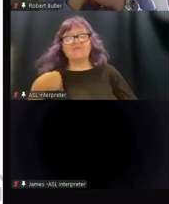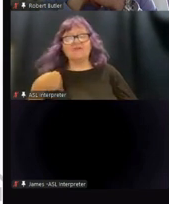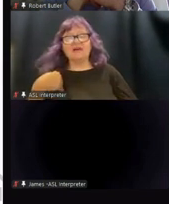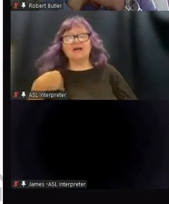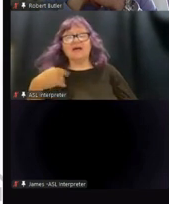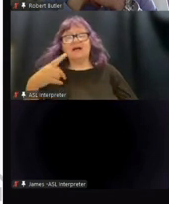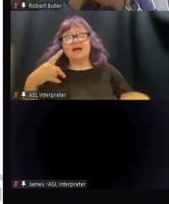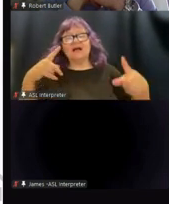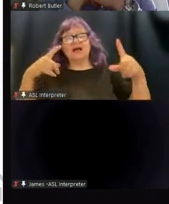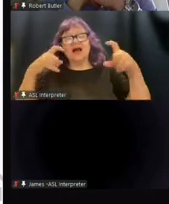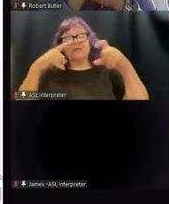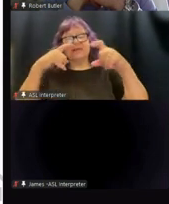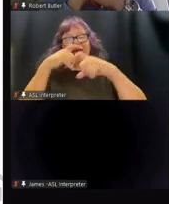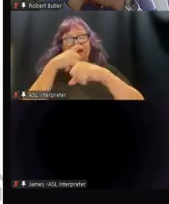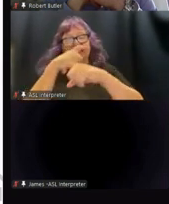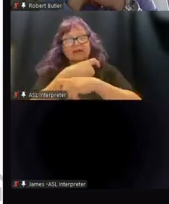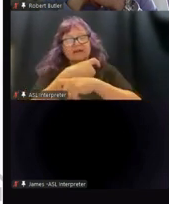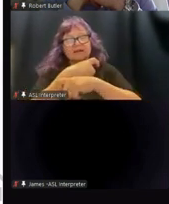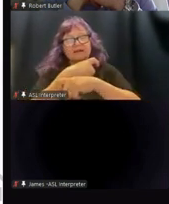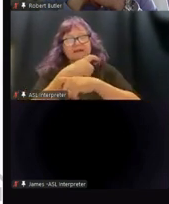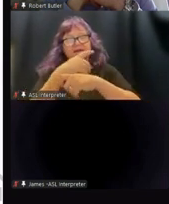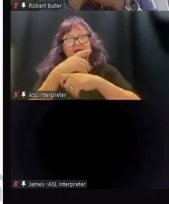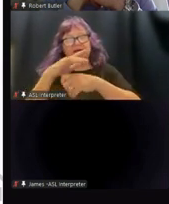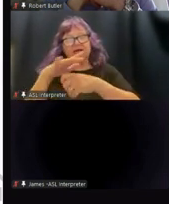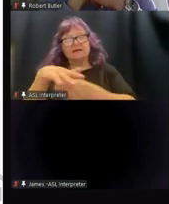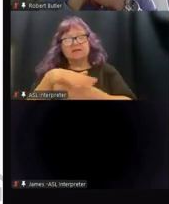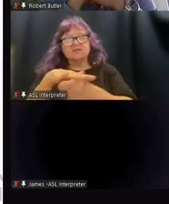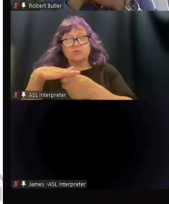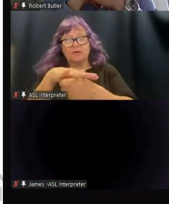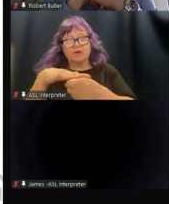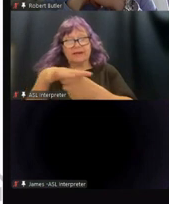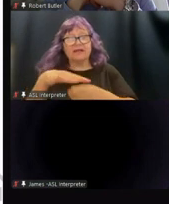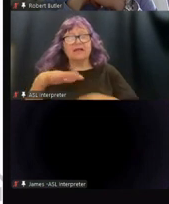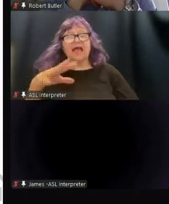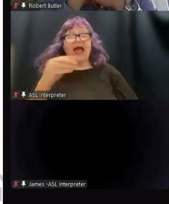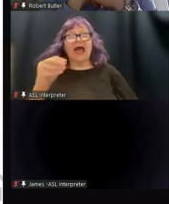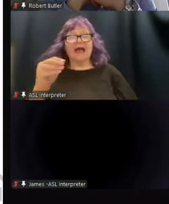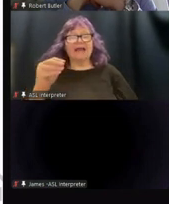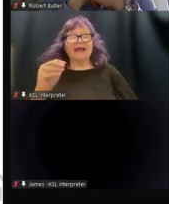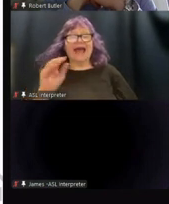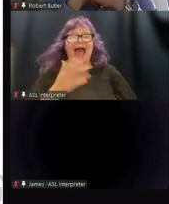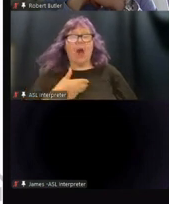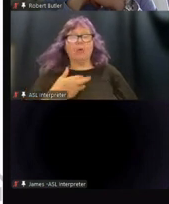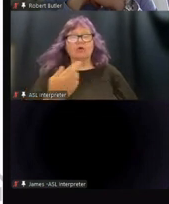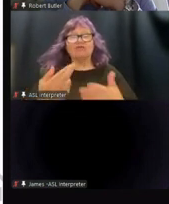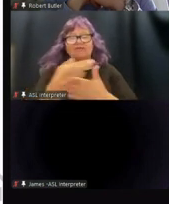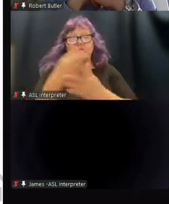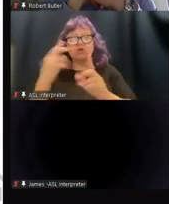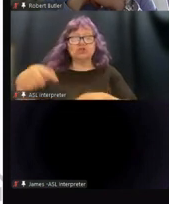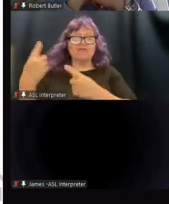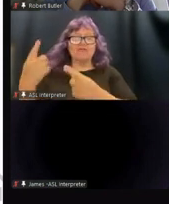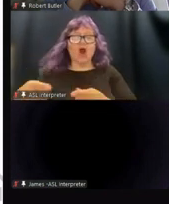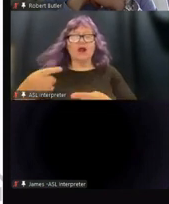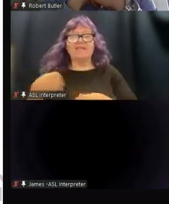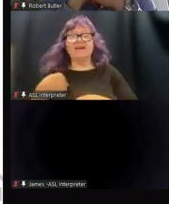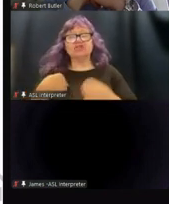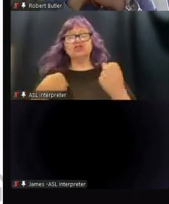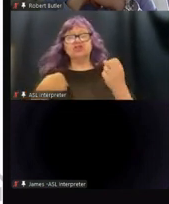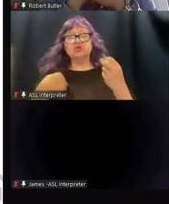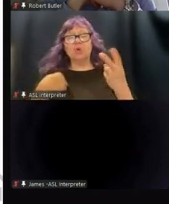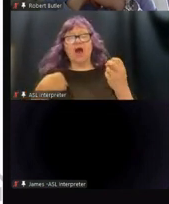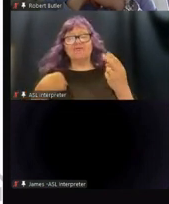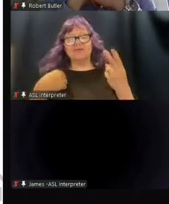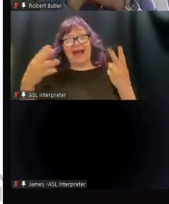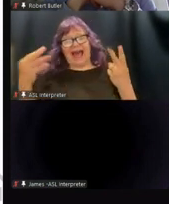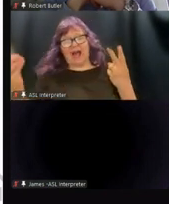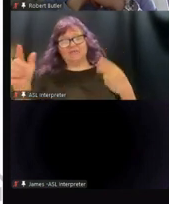complicated topography. And based on our reviews so far, there are roughly 12 of the 26